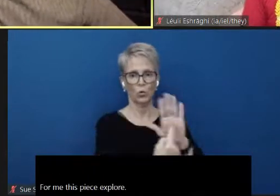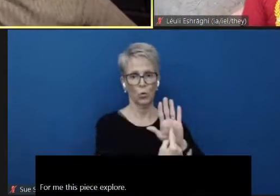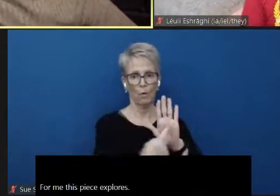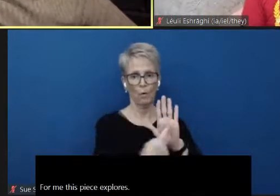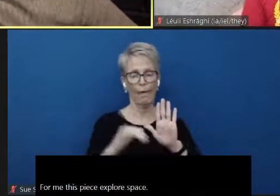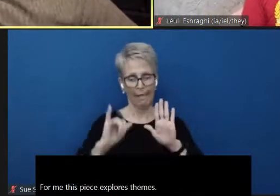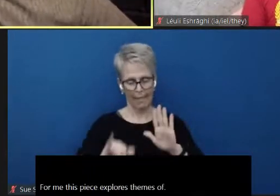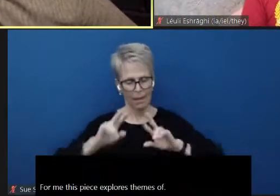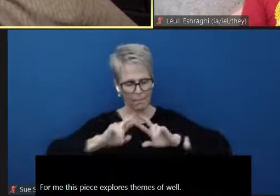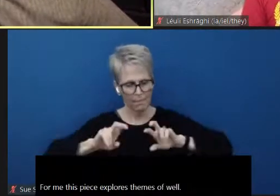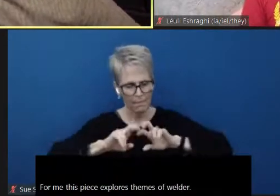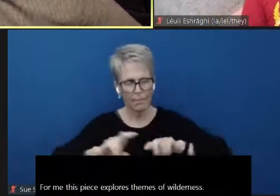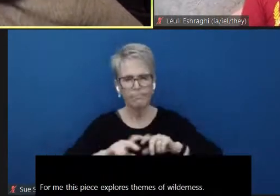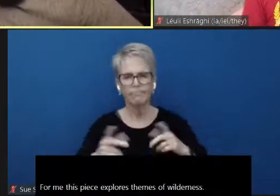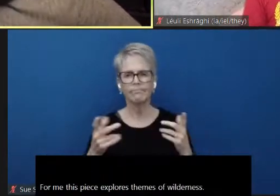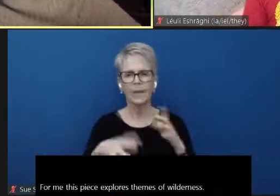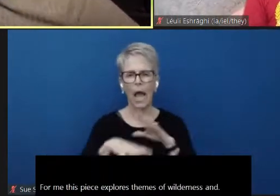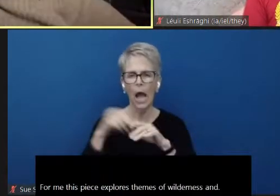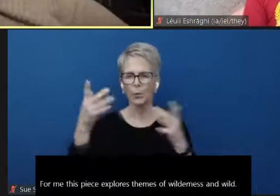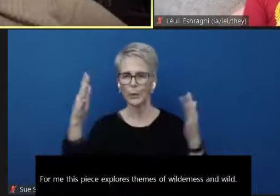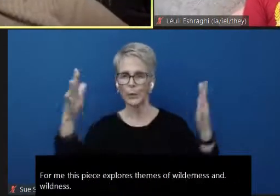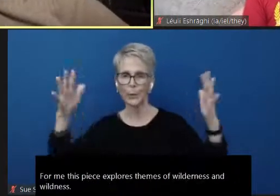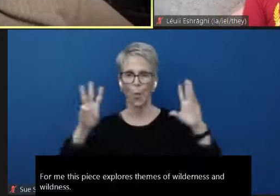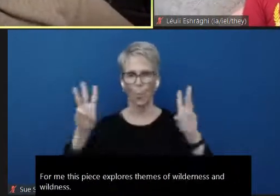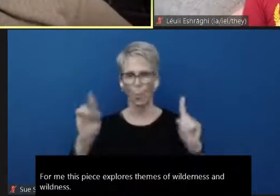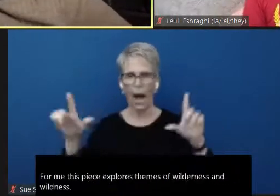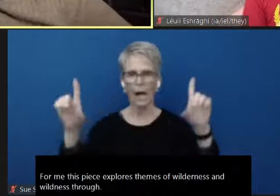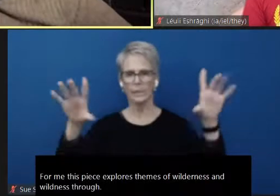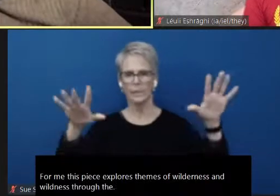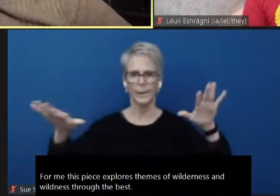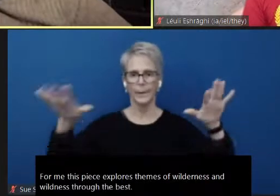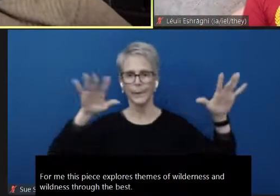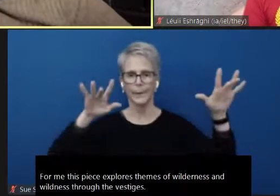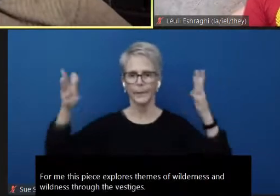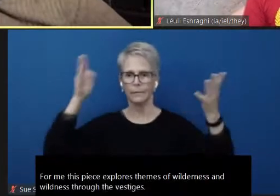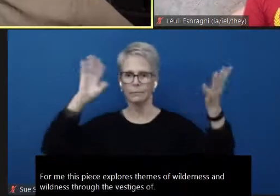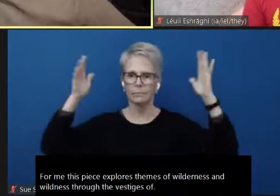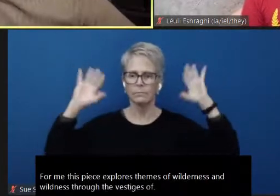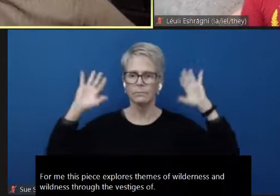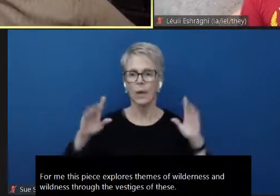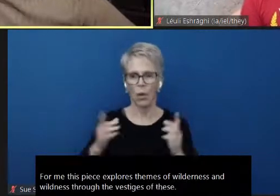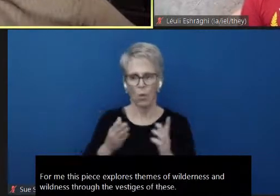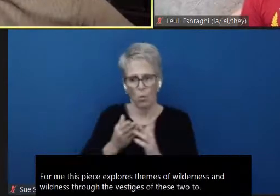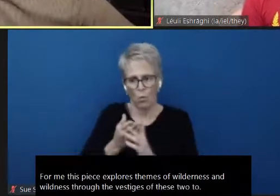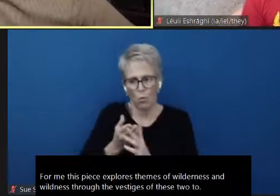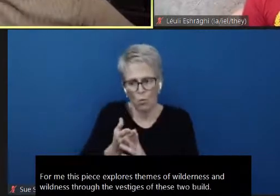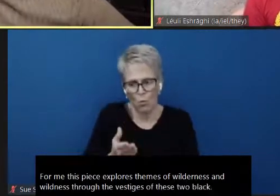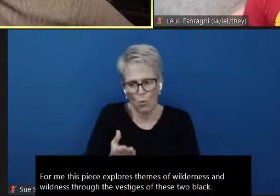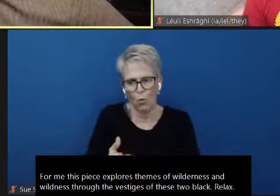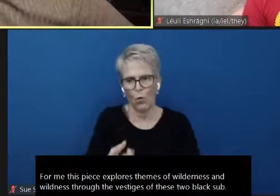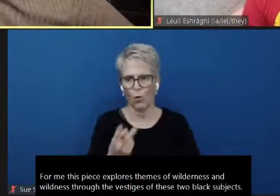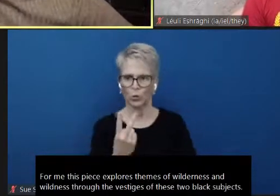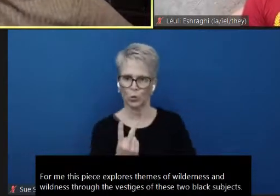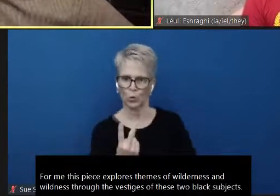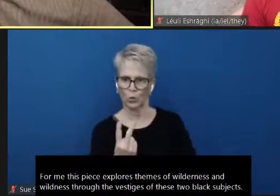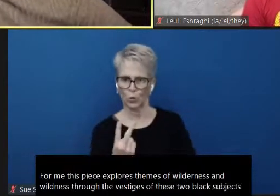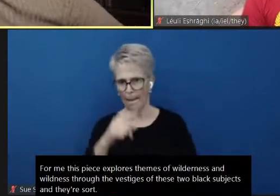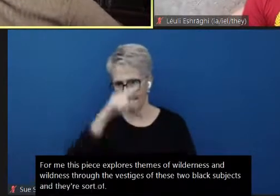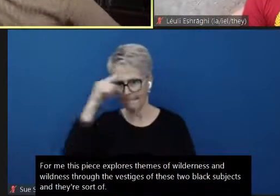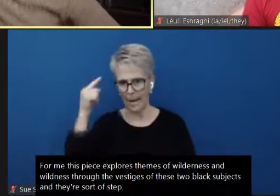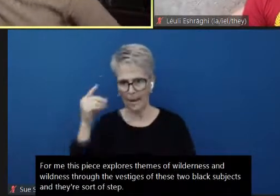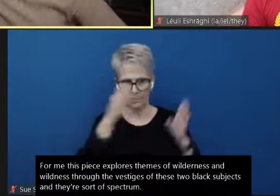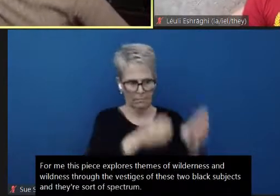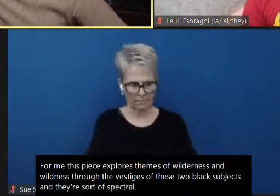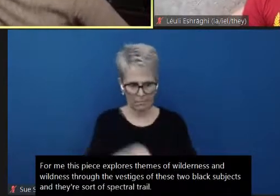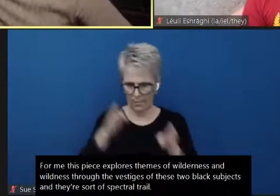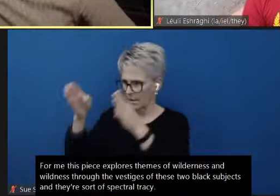explores themes of wilderness and wildness through the vestiges of these two Black subjects and their sort of